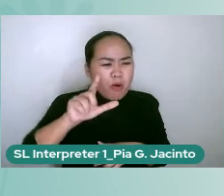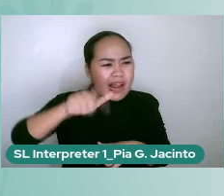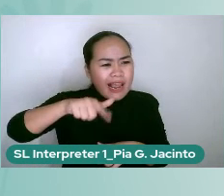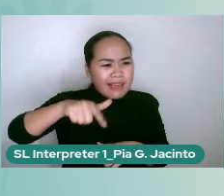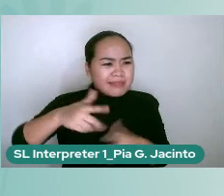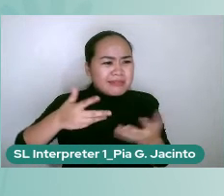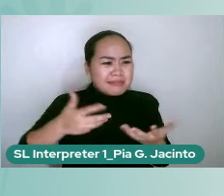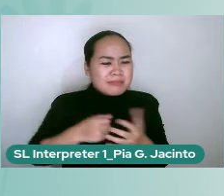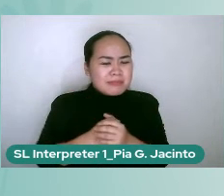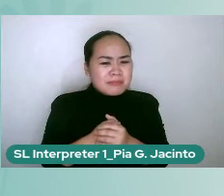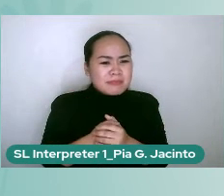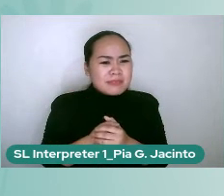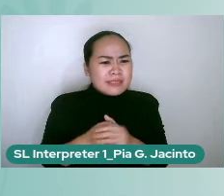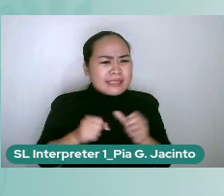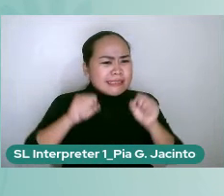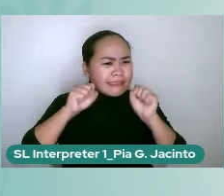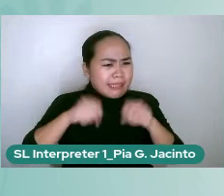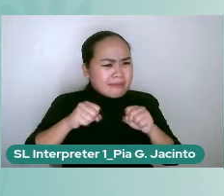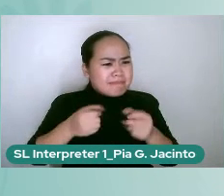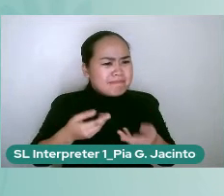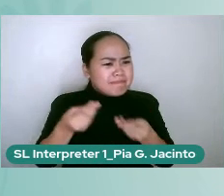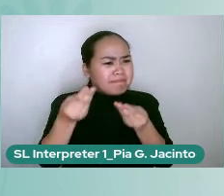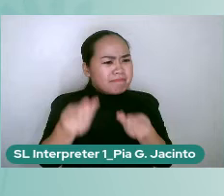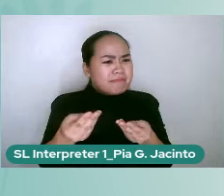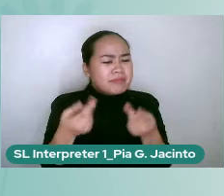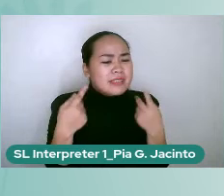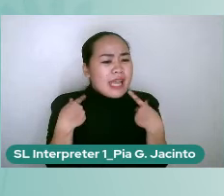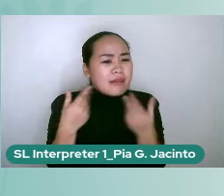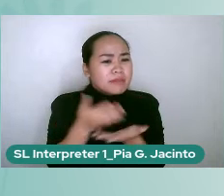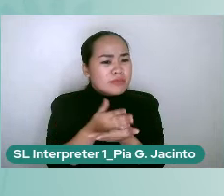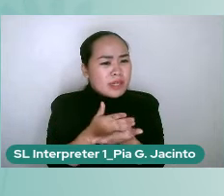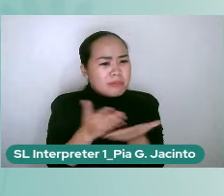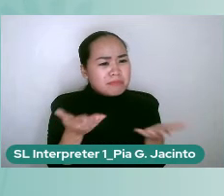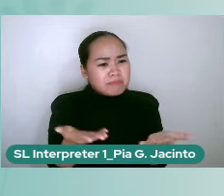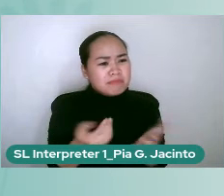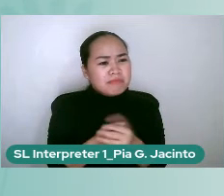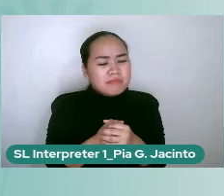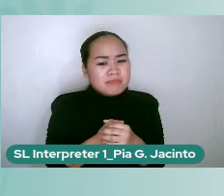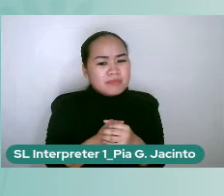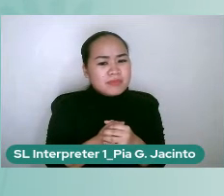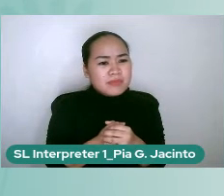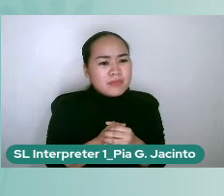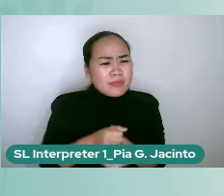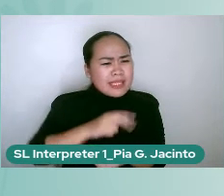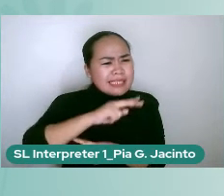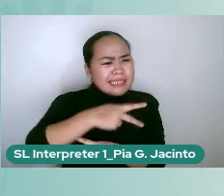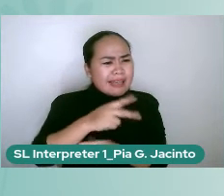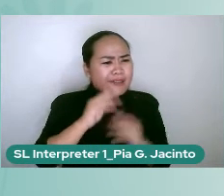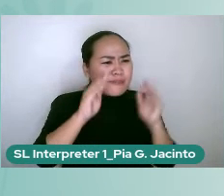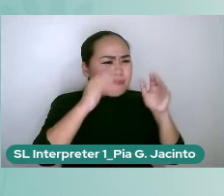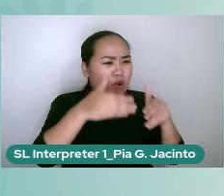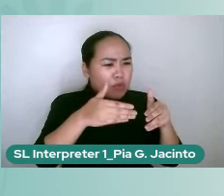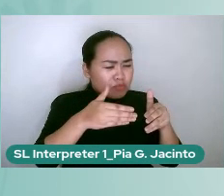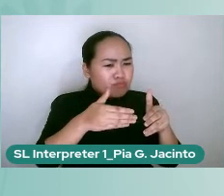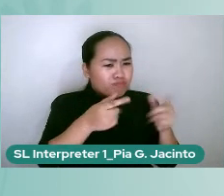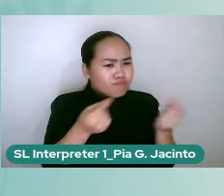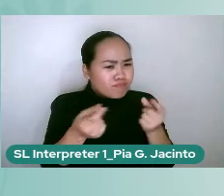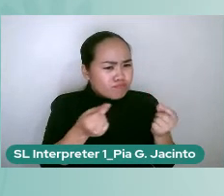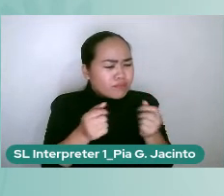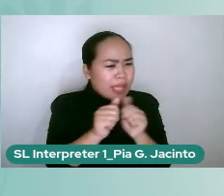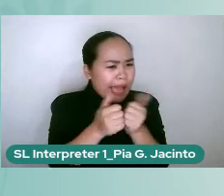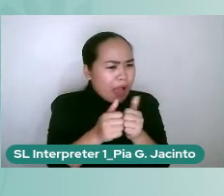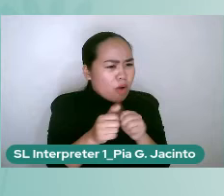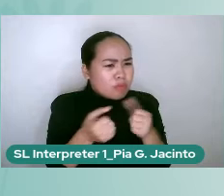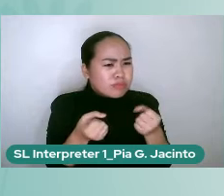ways of working can we bring and also share within the community? Second, focus on implementation. Yes,